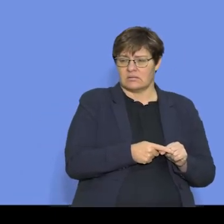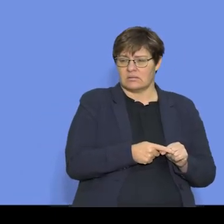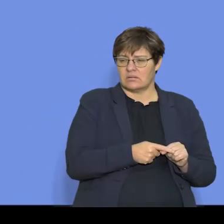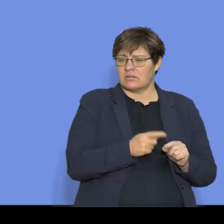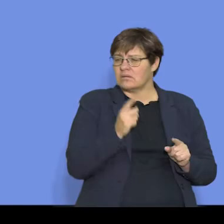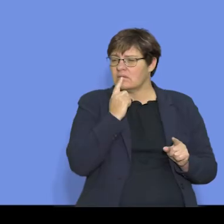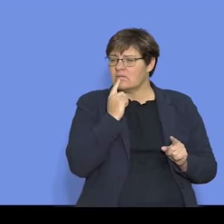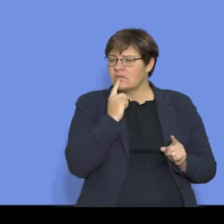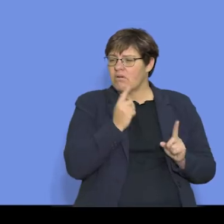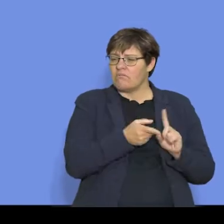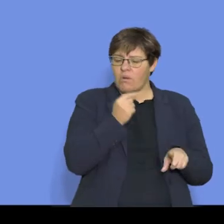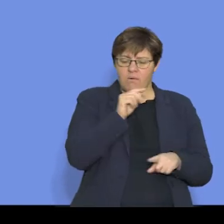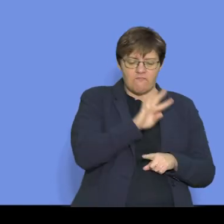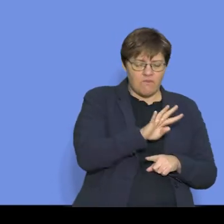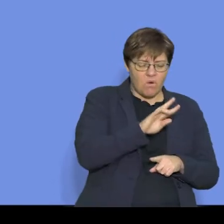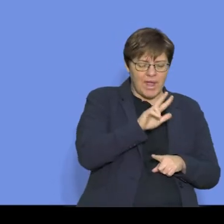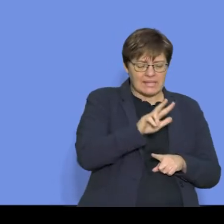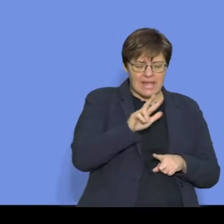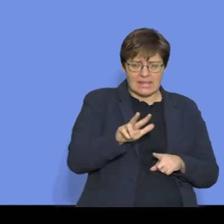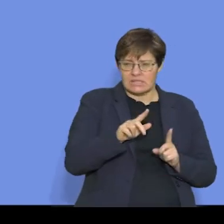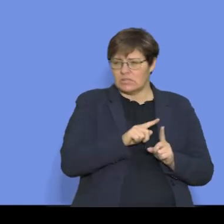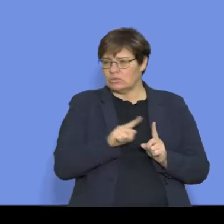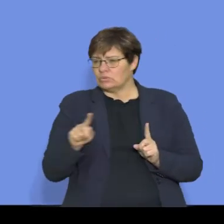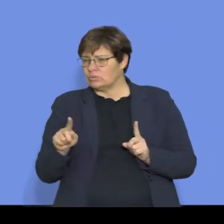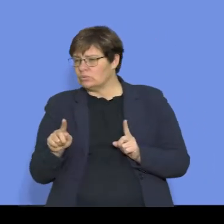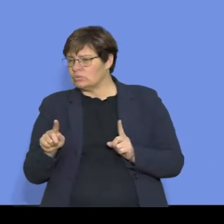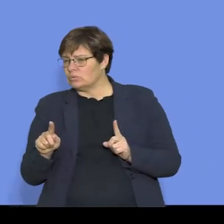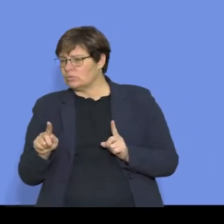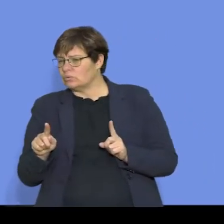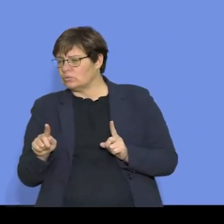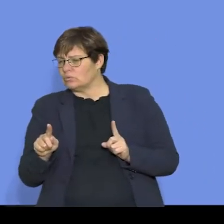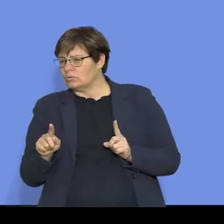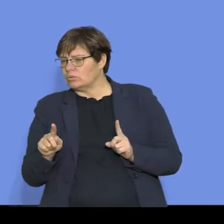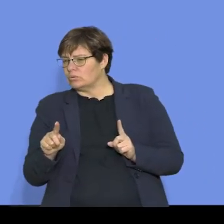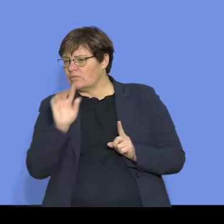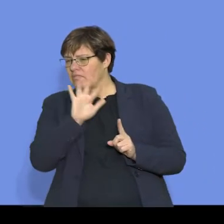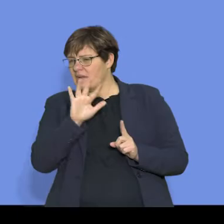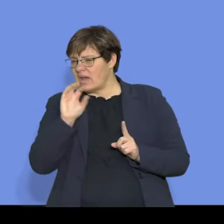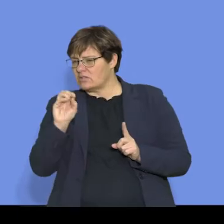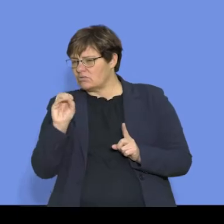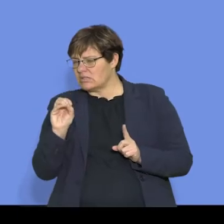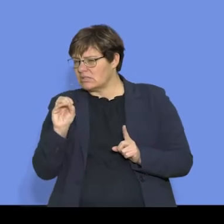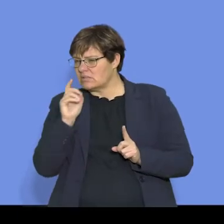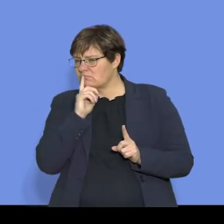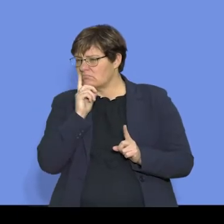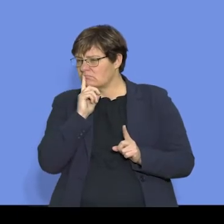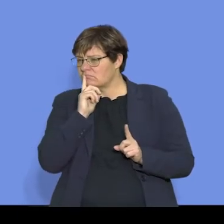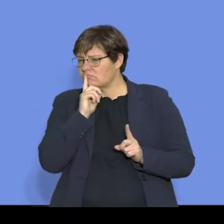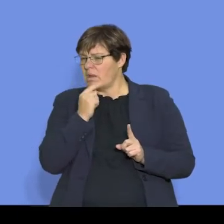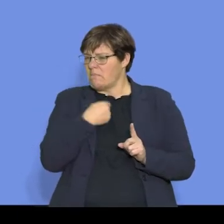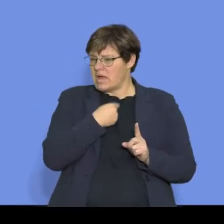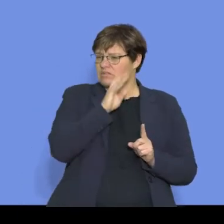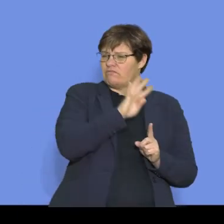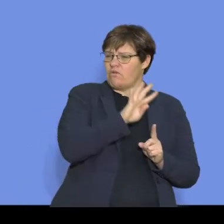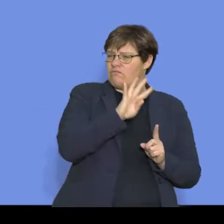here, and it's from 488 to 500